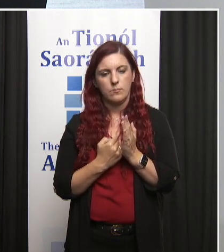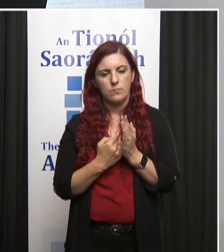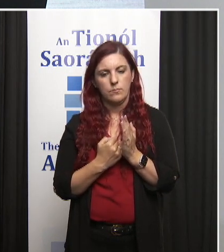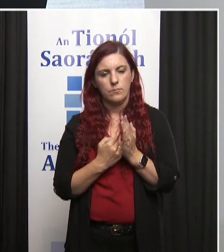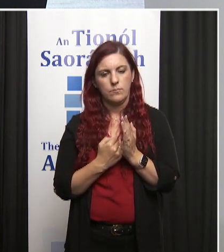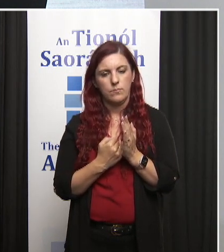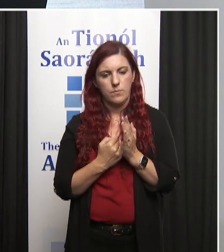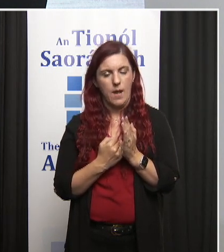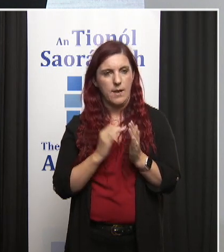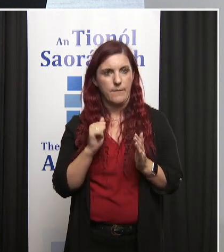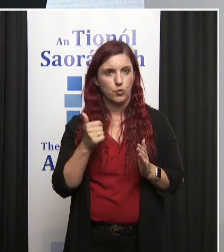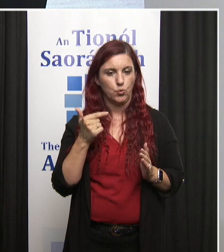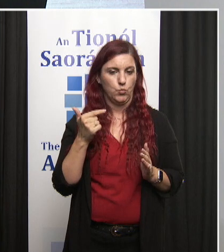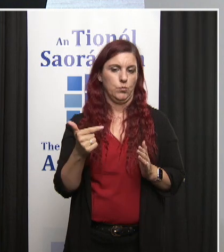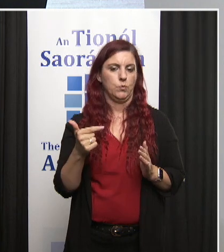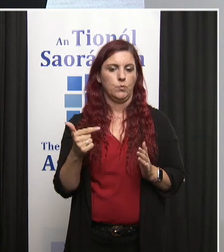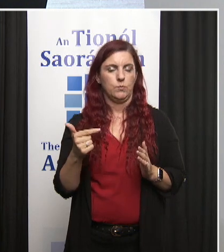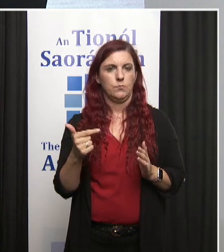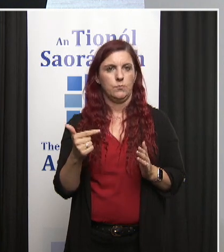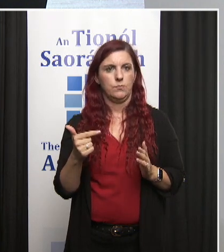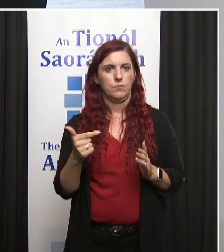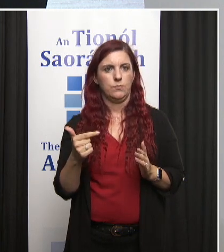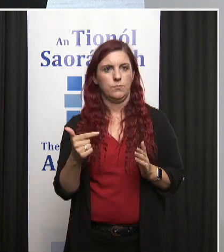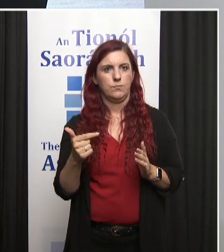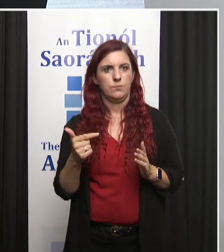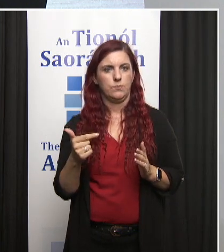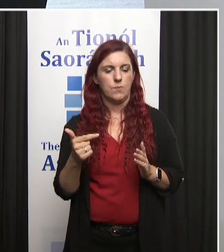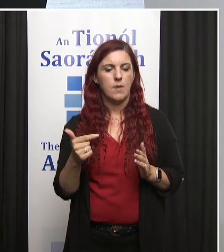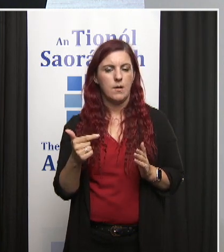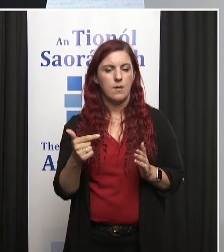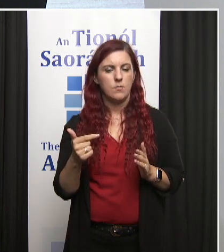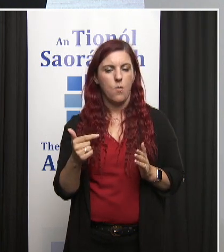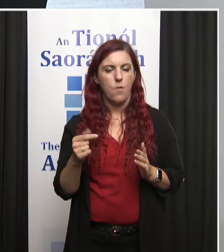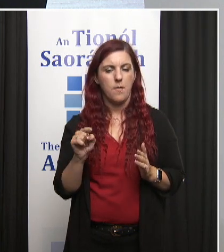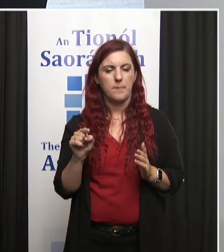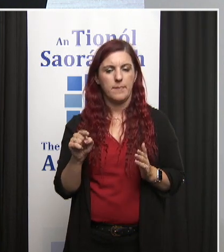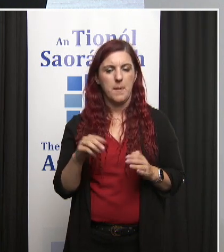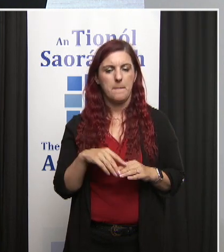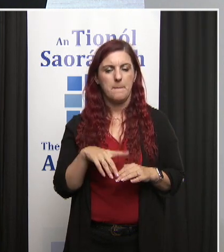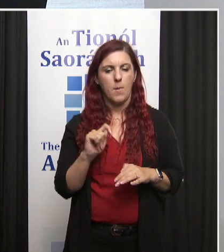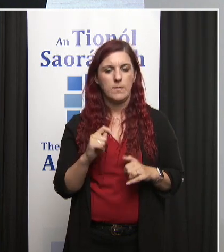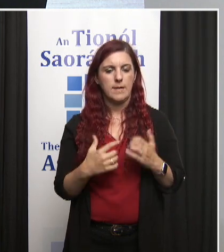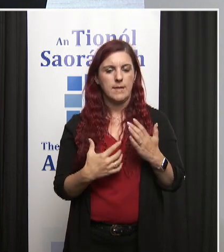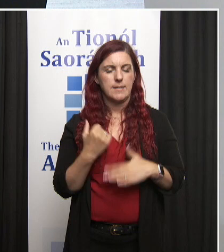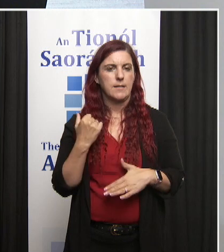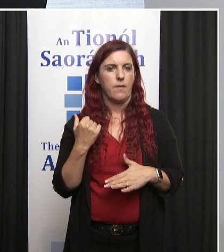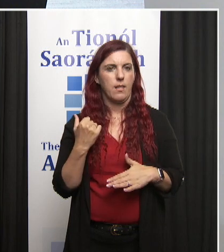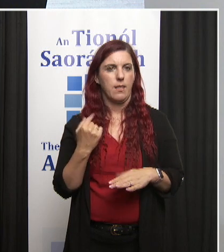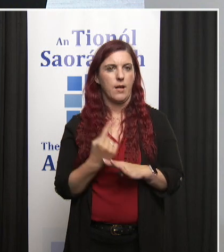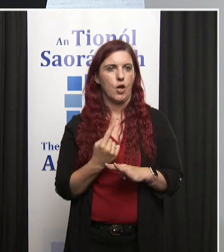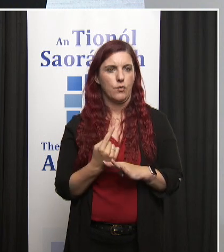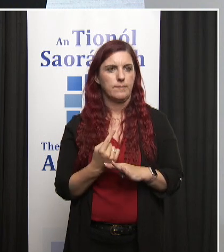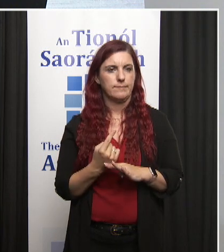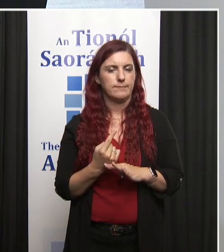and there were two strong objectors at the table to that. But by and large, the consensus was the same criteria should be used for